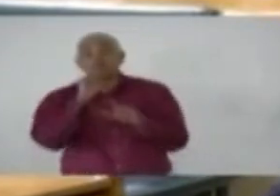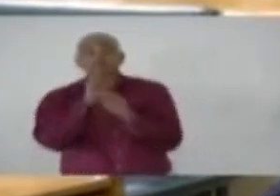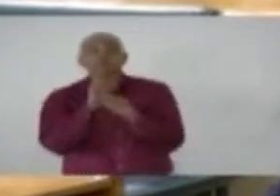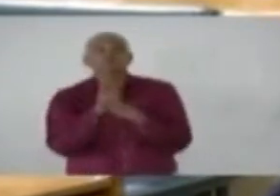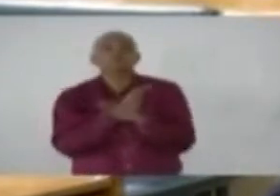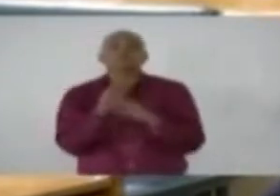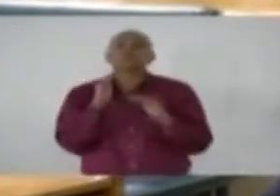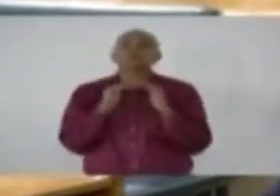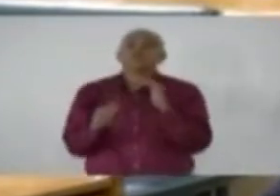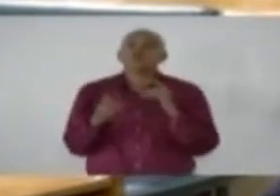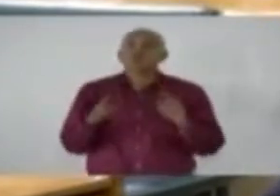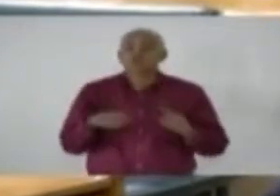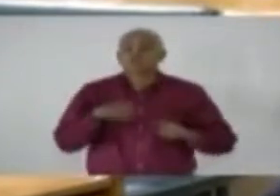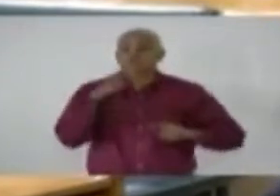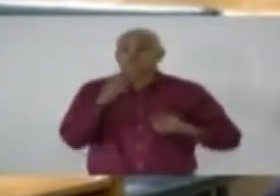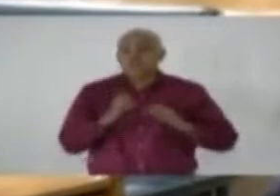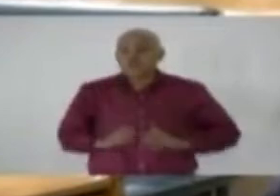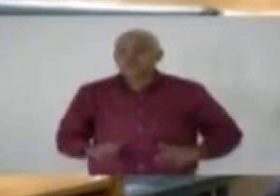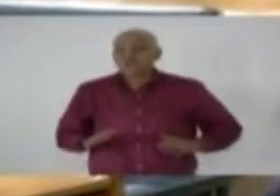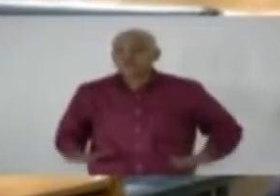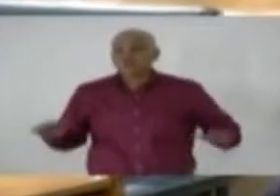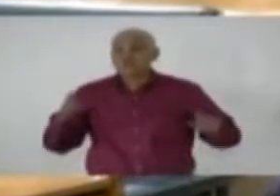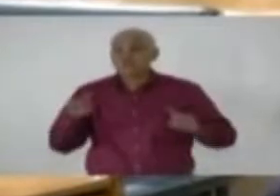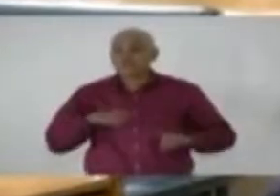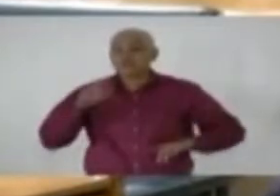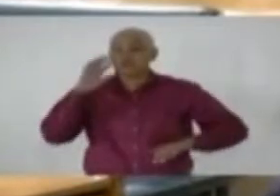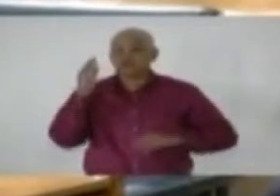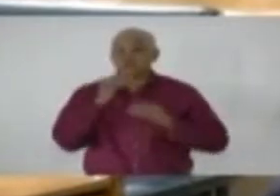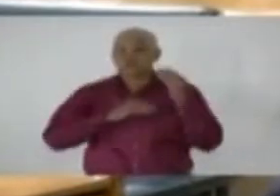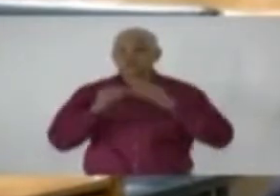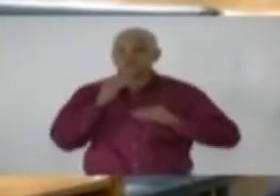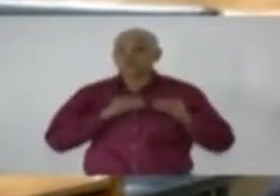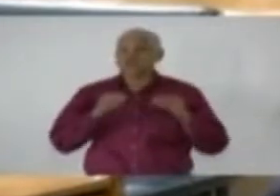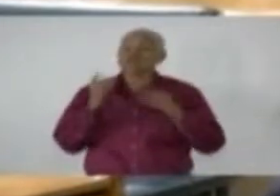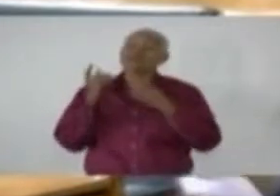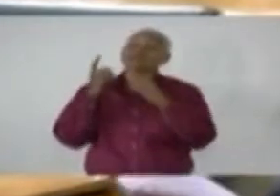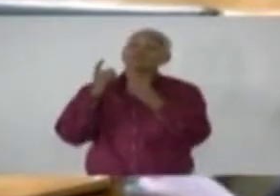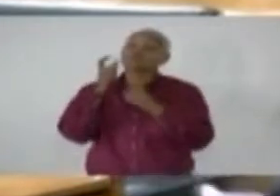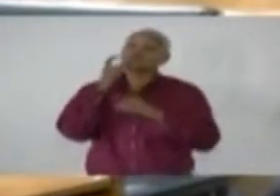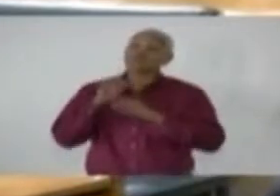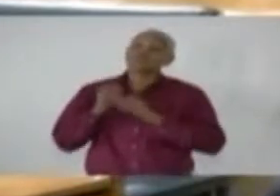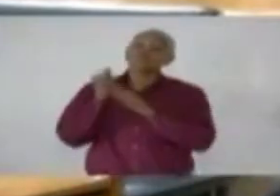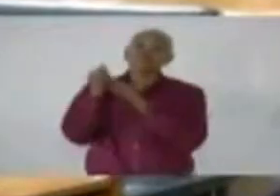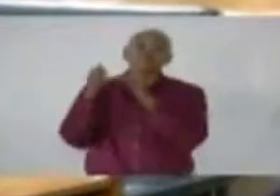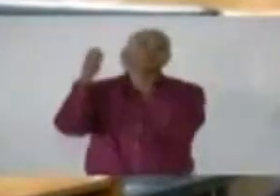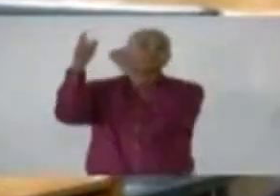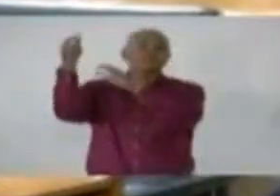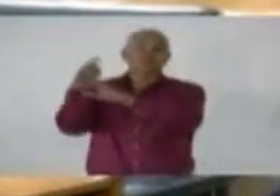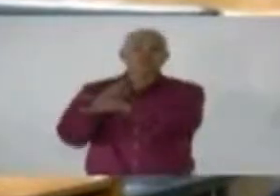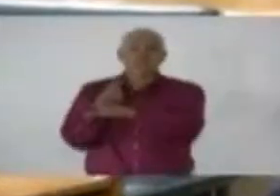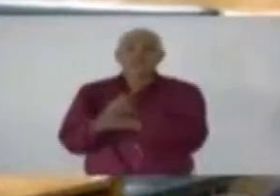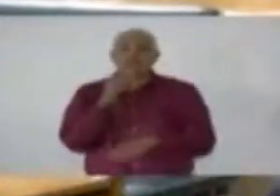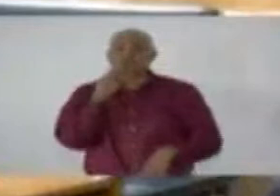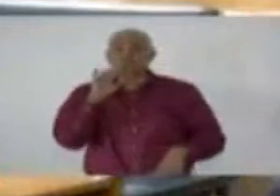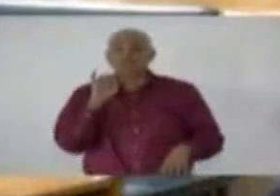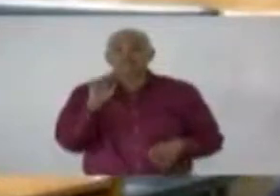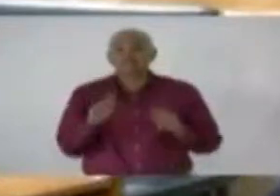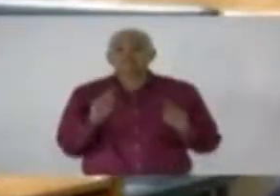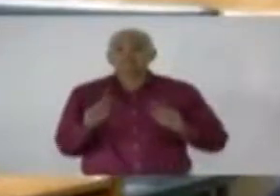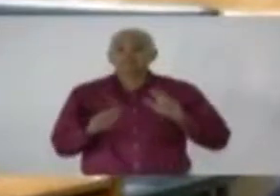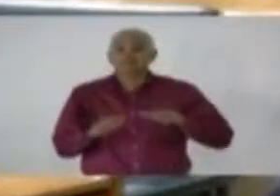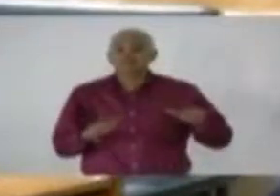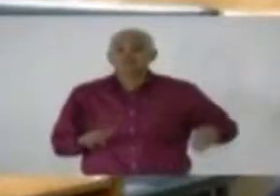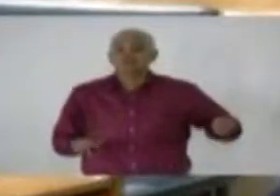fair, as I said, to consumers. I led a trade mission to Guyana recently. It was amazing. We had 38 people, about 33 of